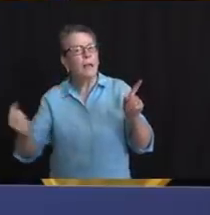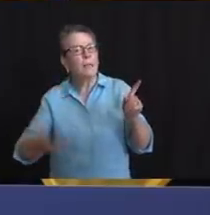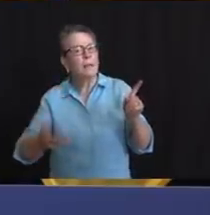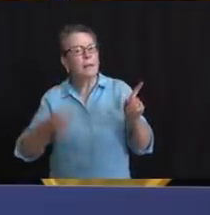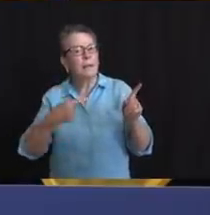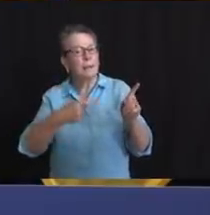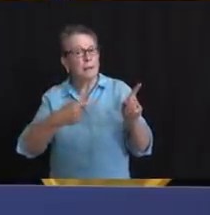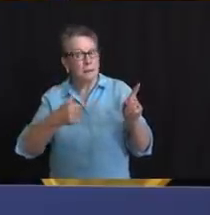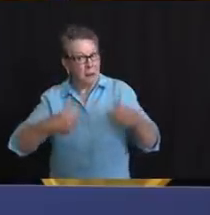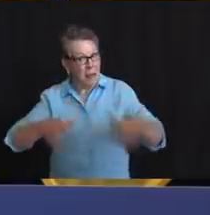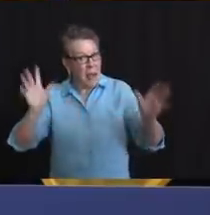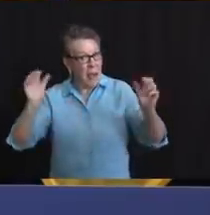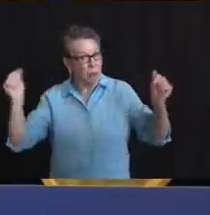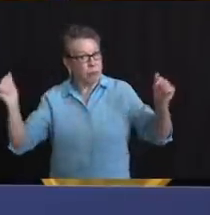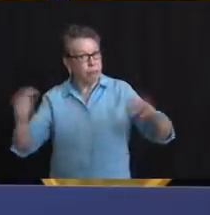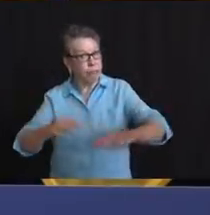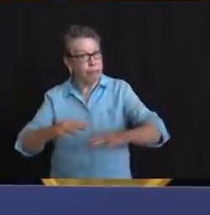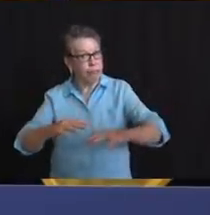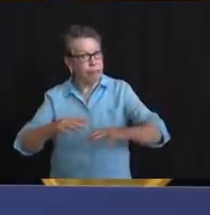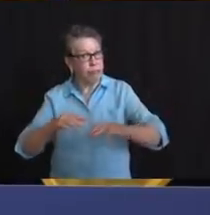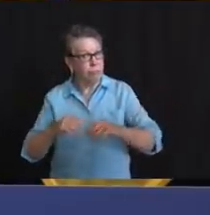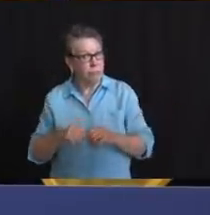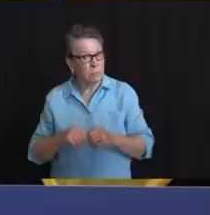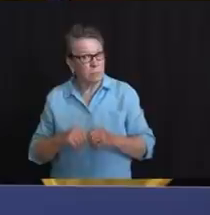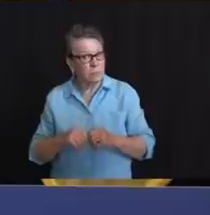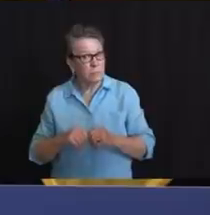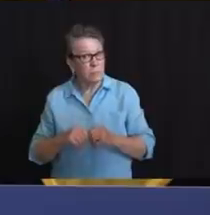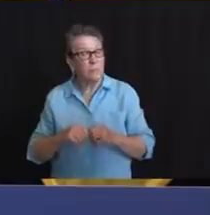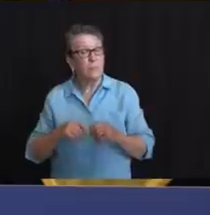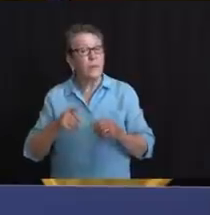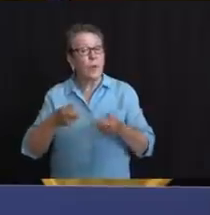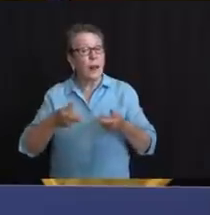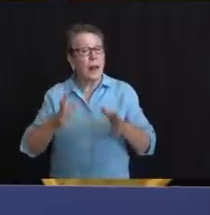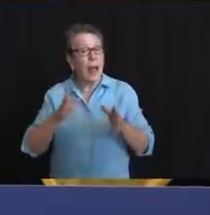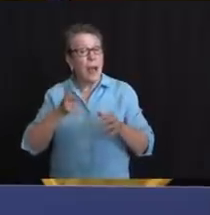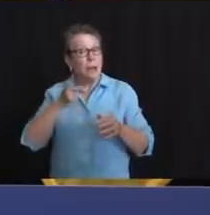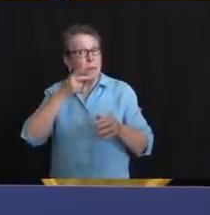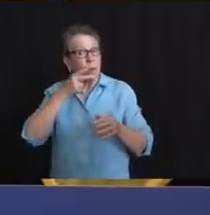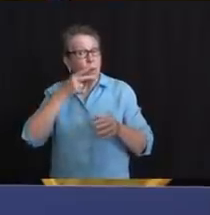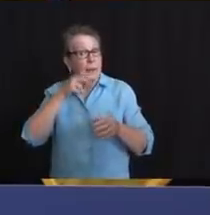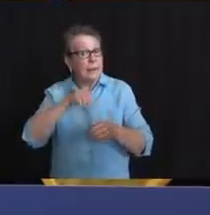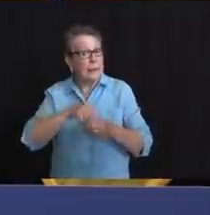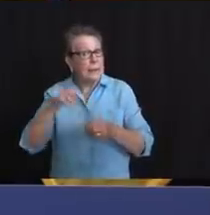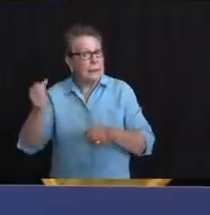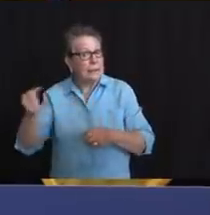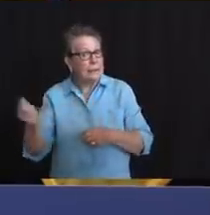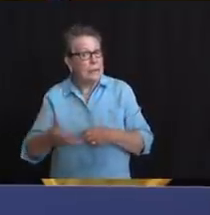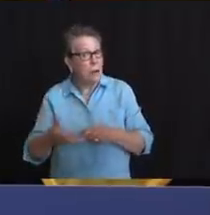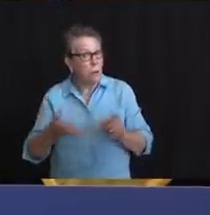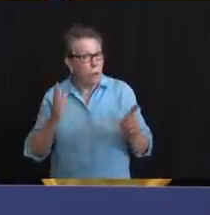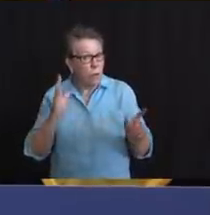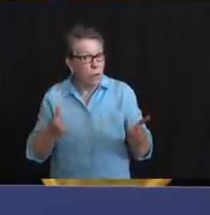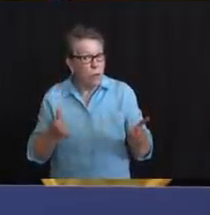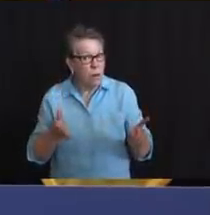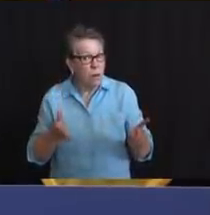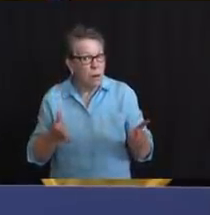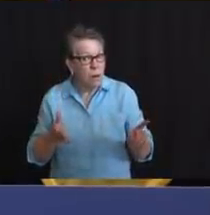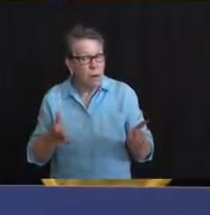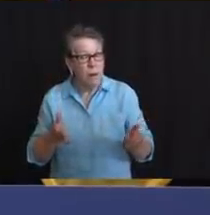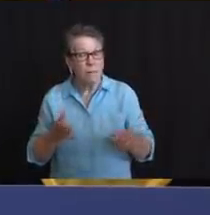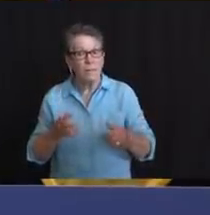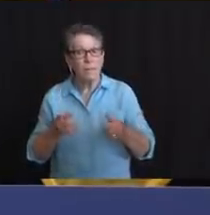I'll knock the last one off, Dustin, first with your blessing. No update on smoking. Nothing there. I'll